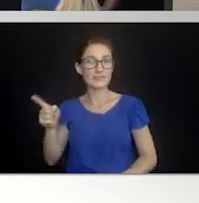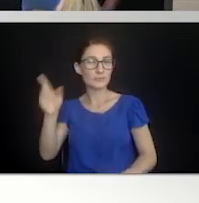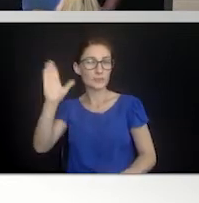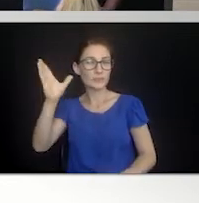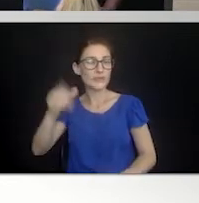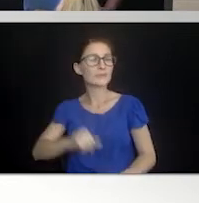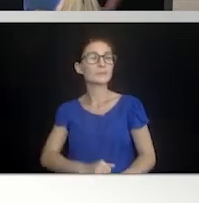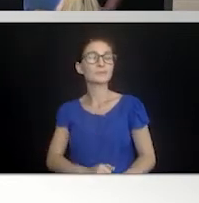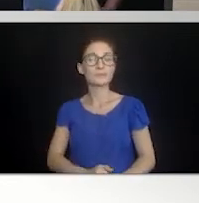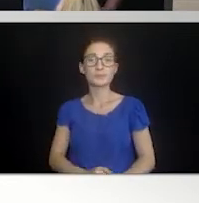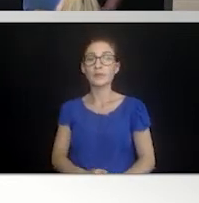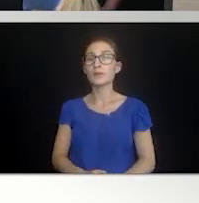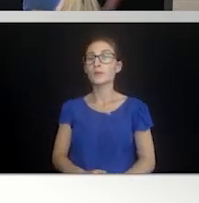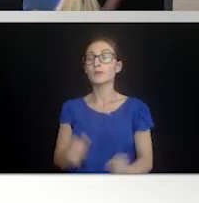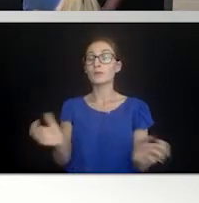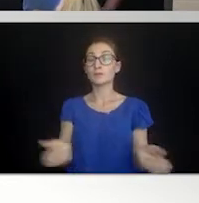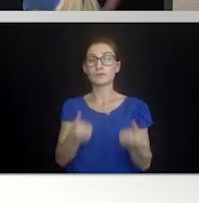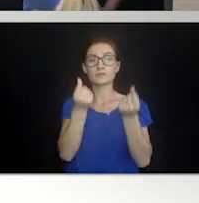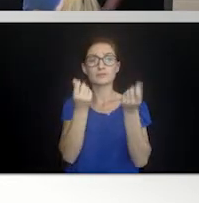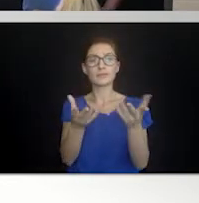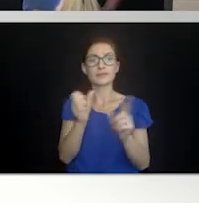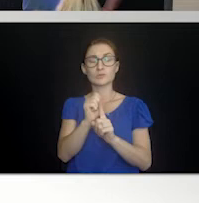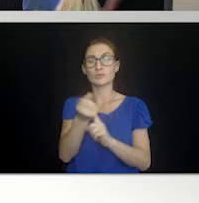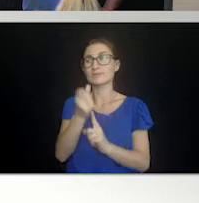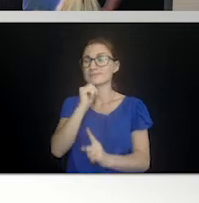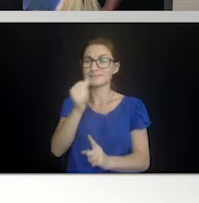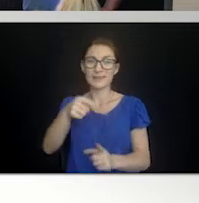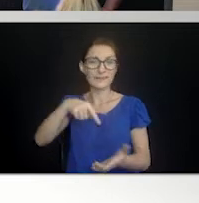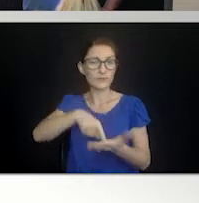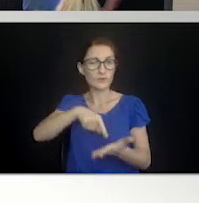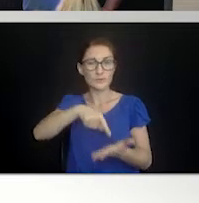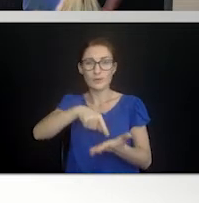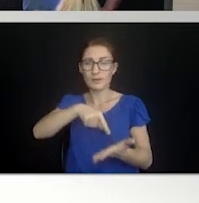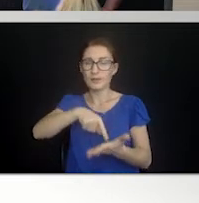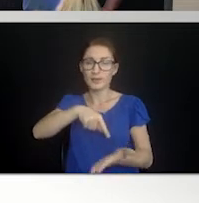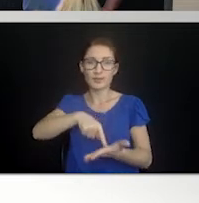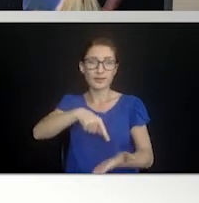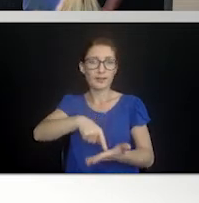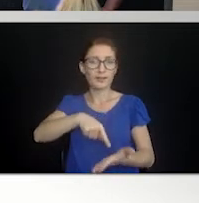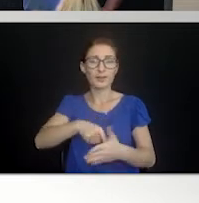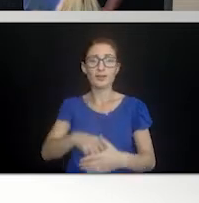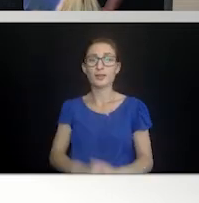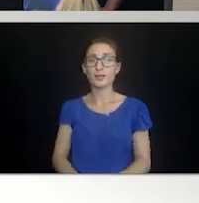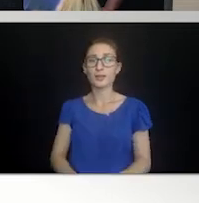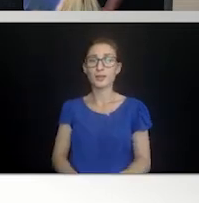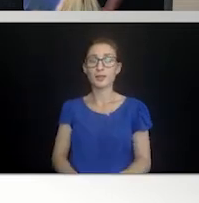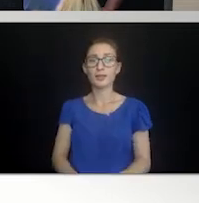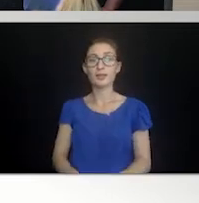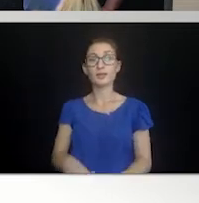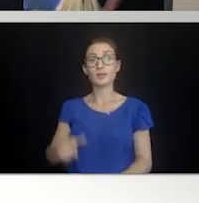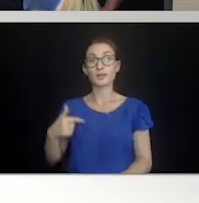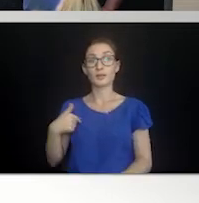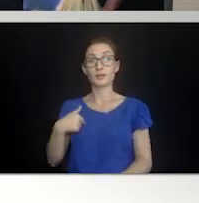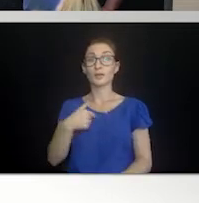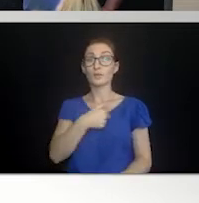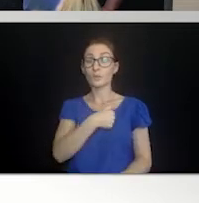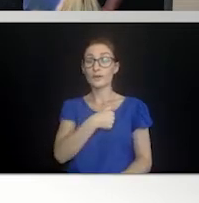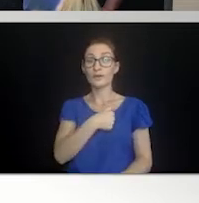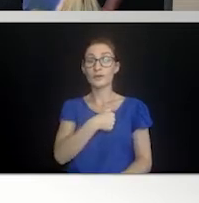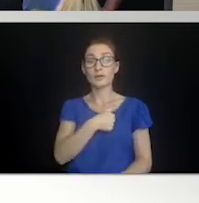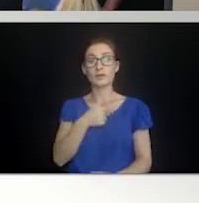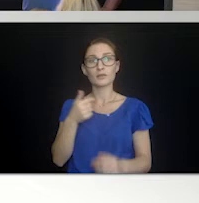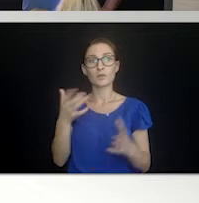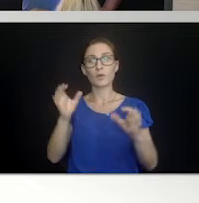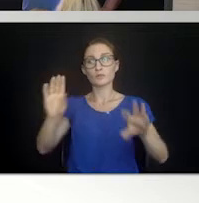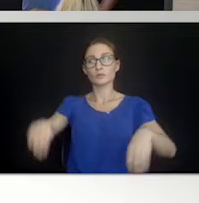here. And in many instances, these things are not affordable today. And we are democratizing